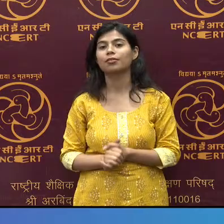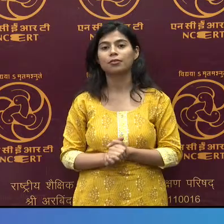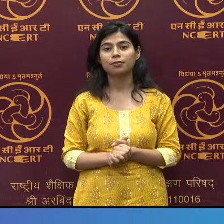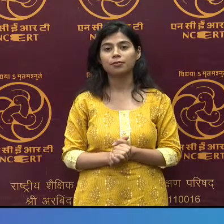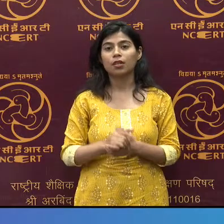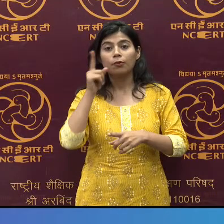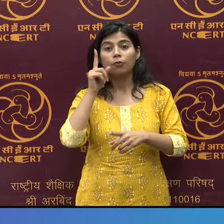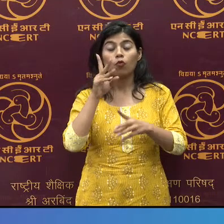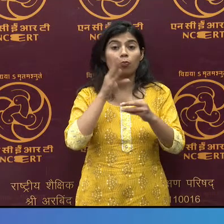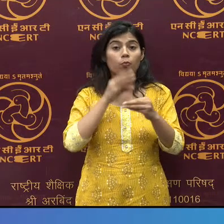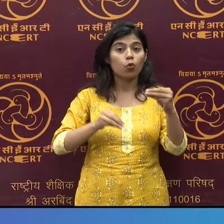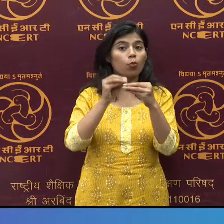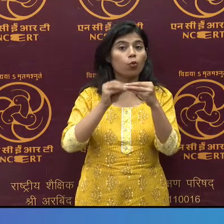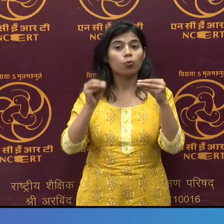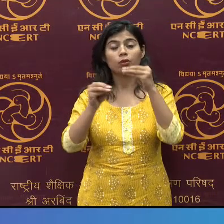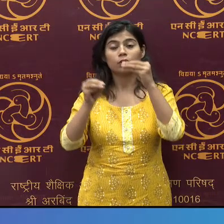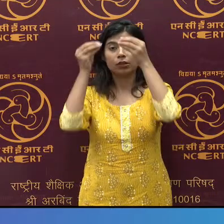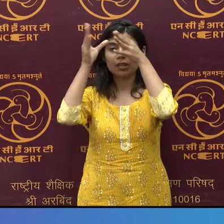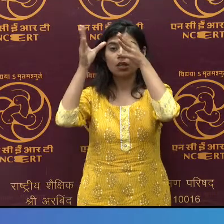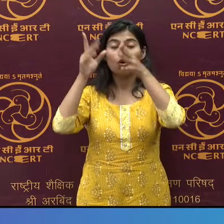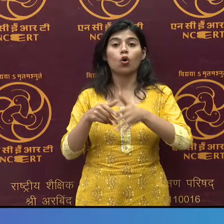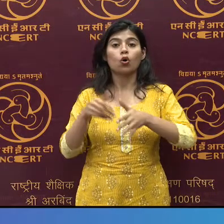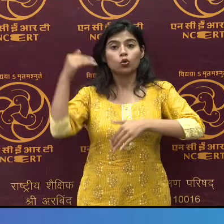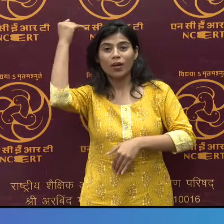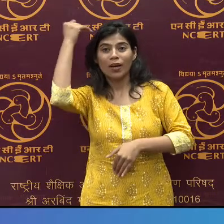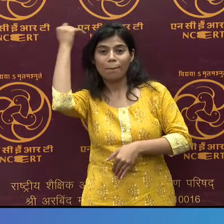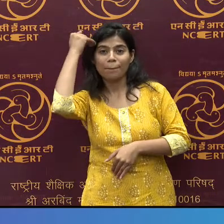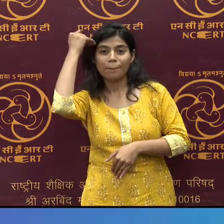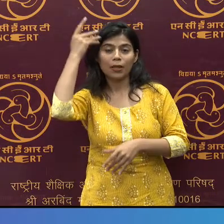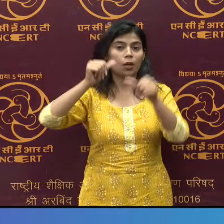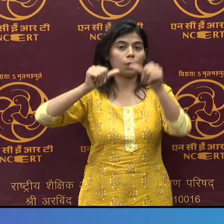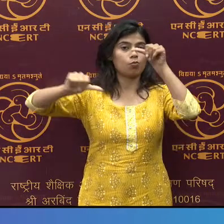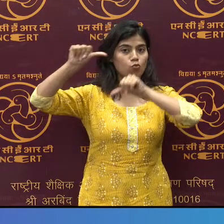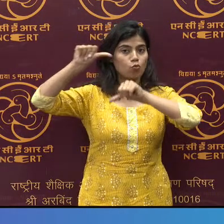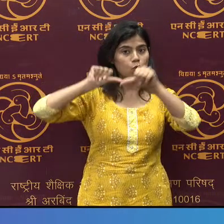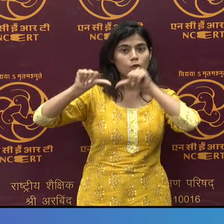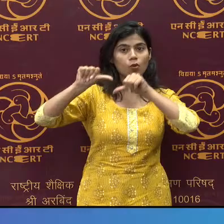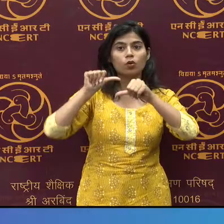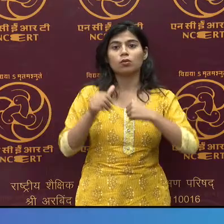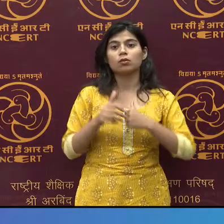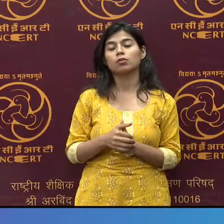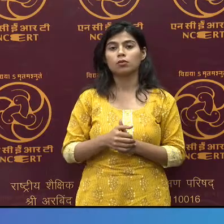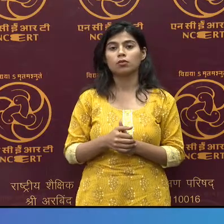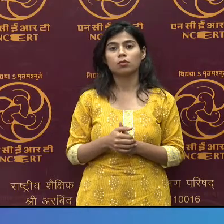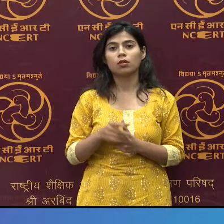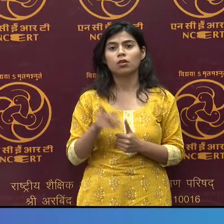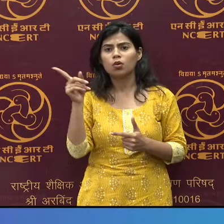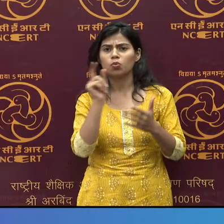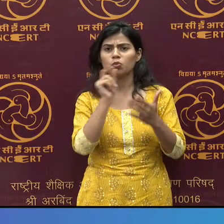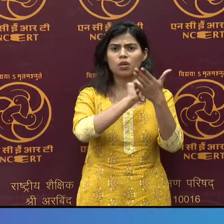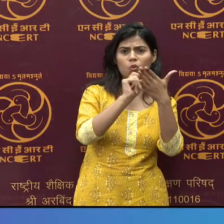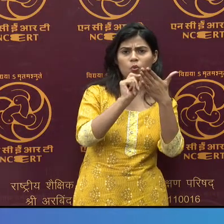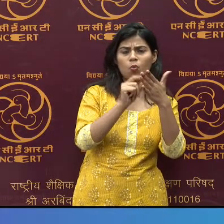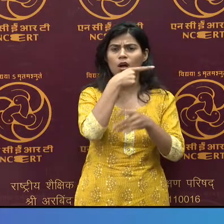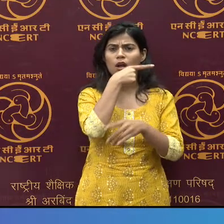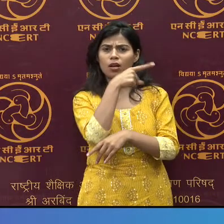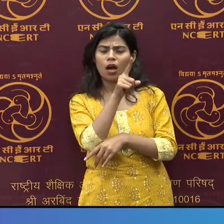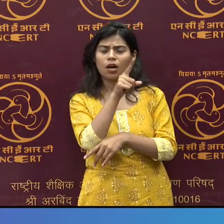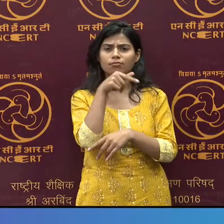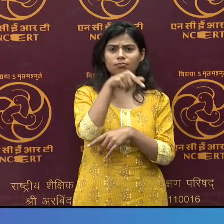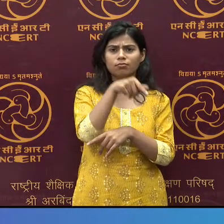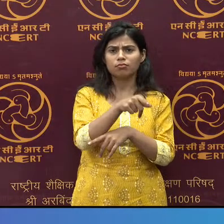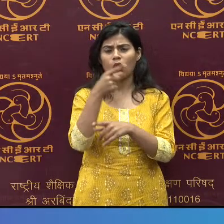information you have, more your brain is able to process it and sort it out what is right and what is